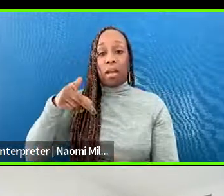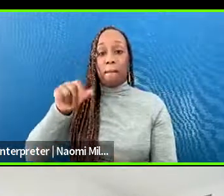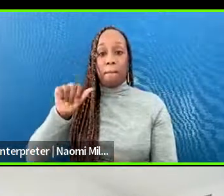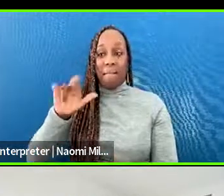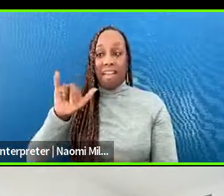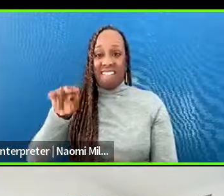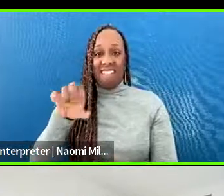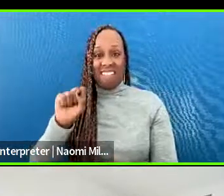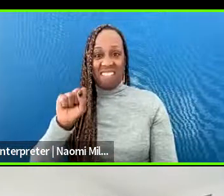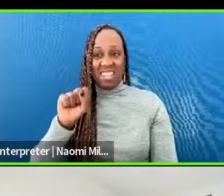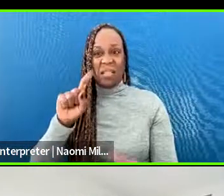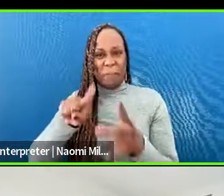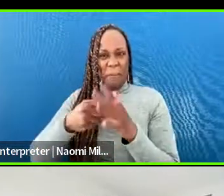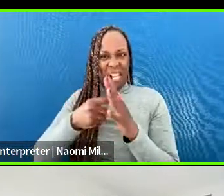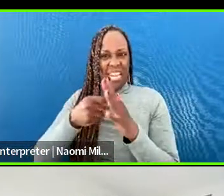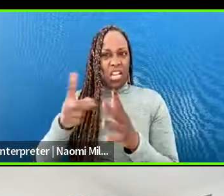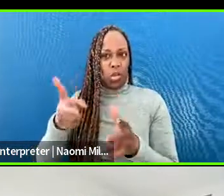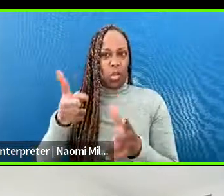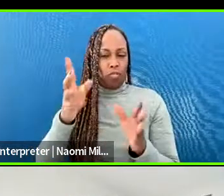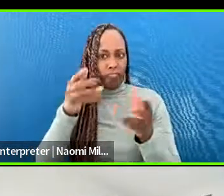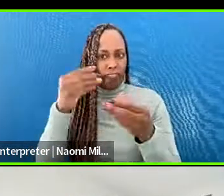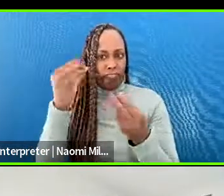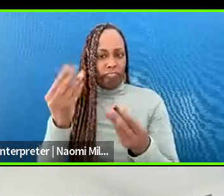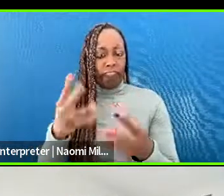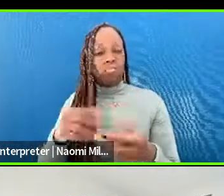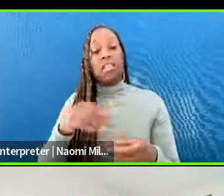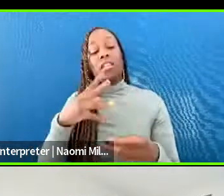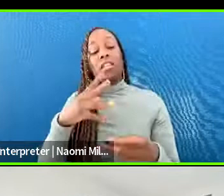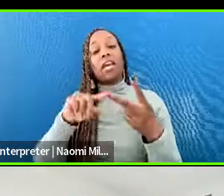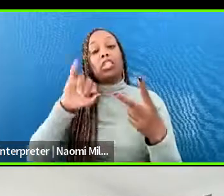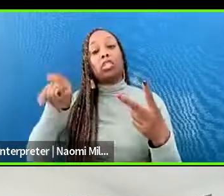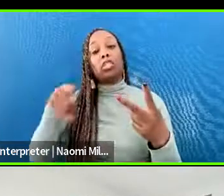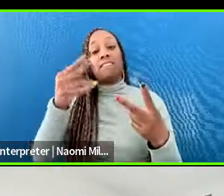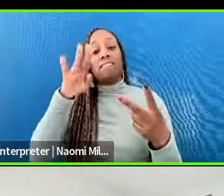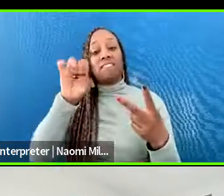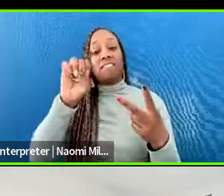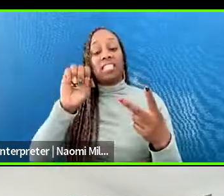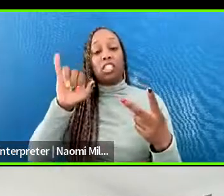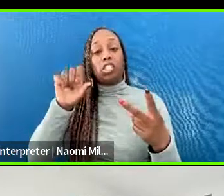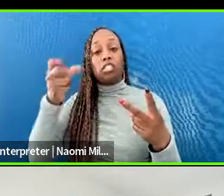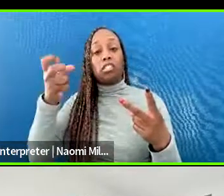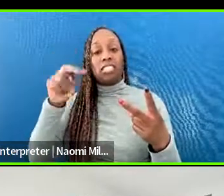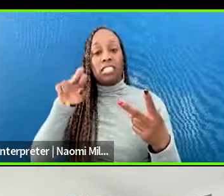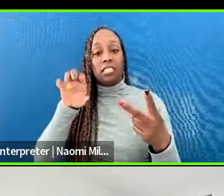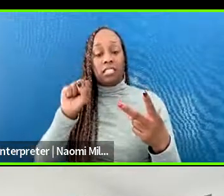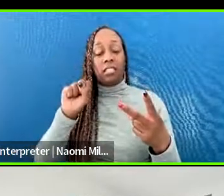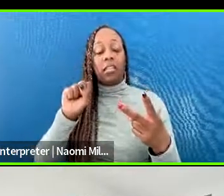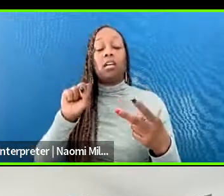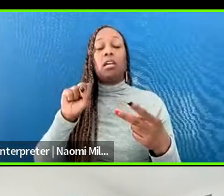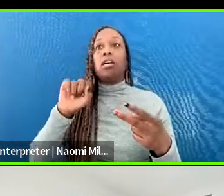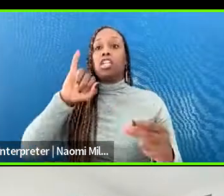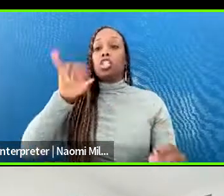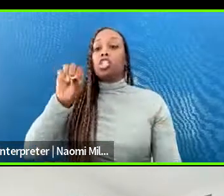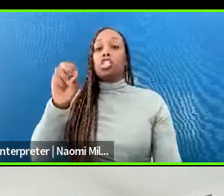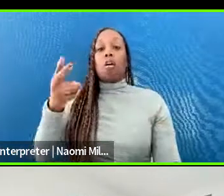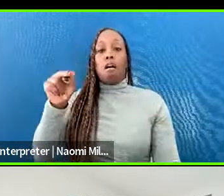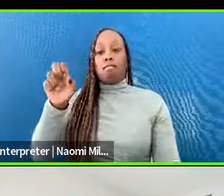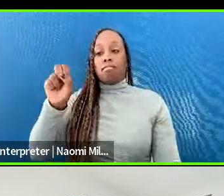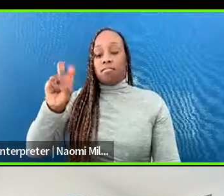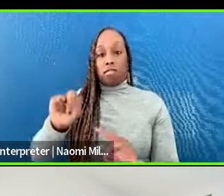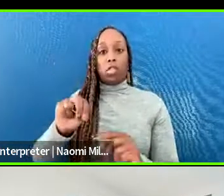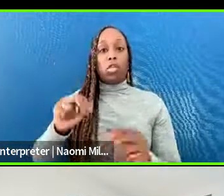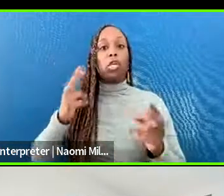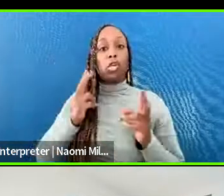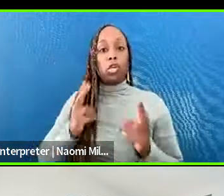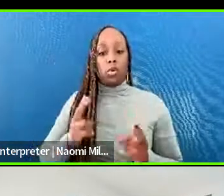Josephine Johnston, entitled Human Flourishing in an Age of Gene Editing, has some fantastic resources that